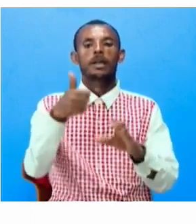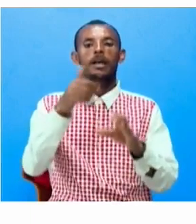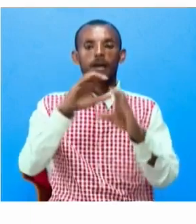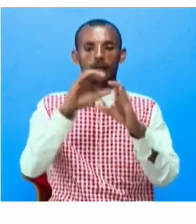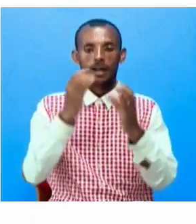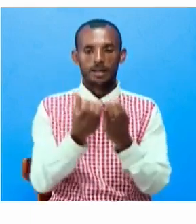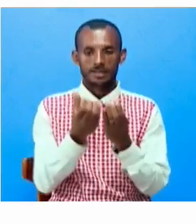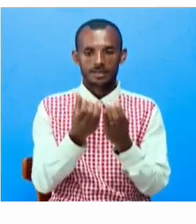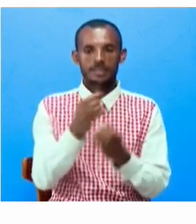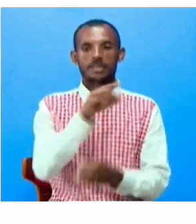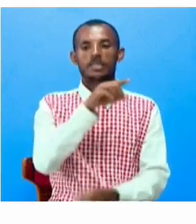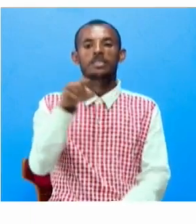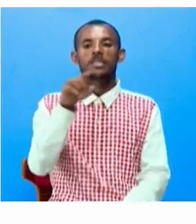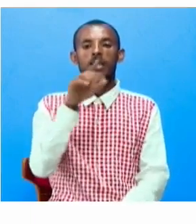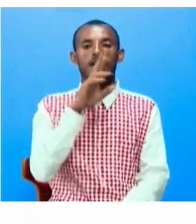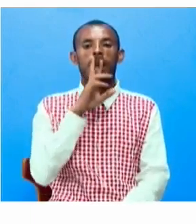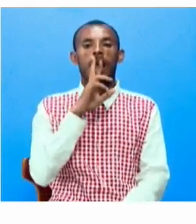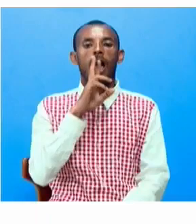there are